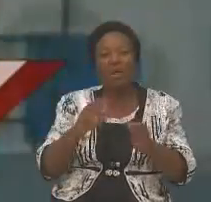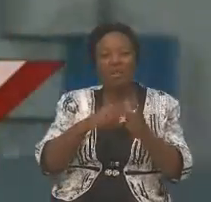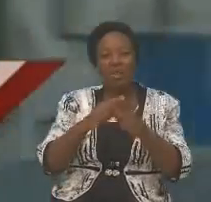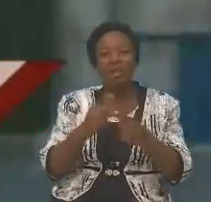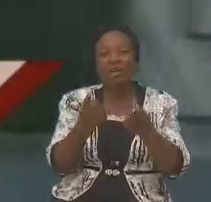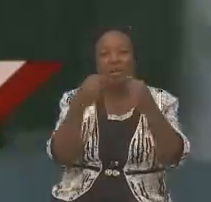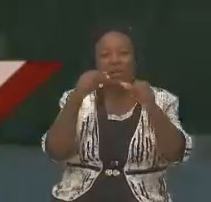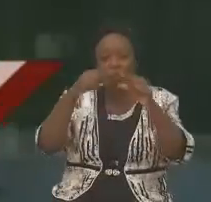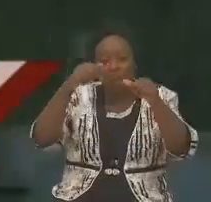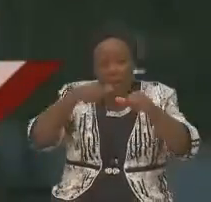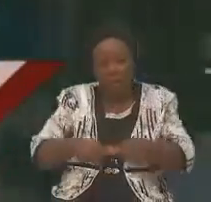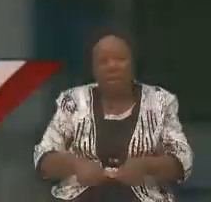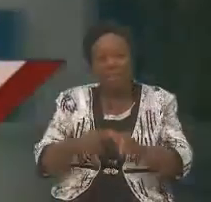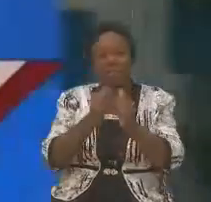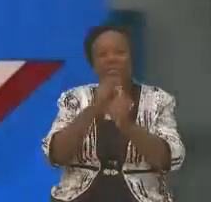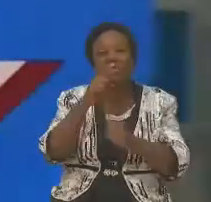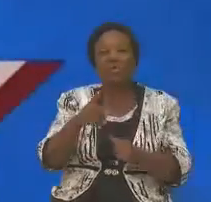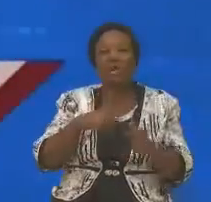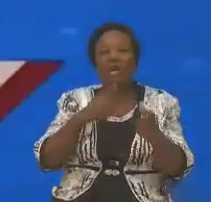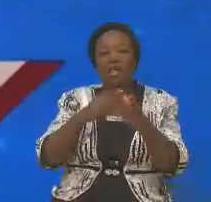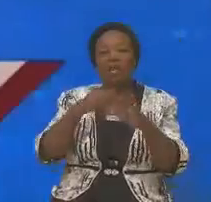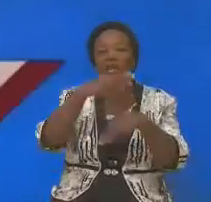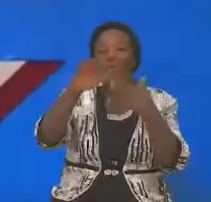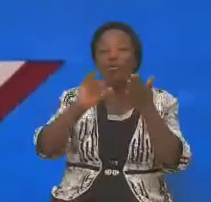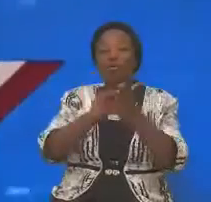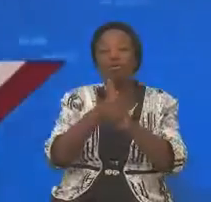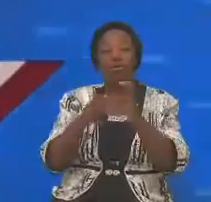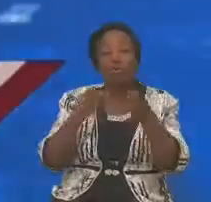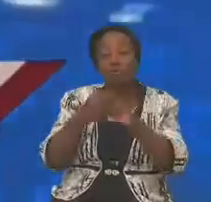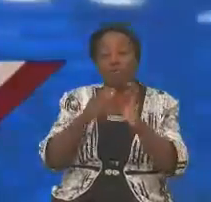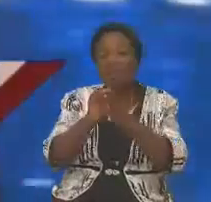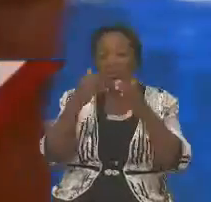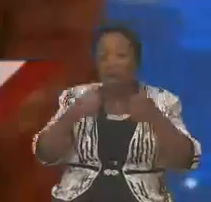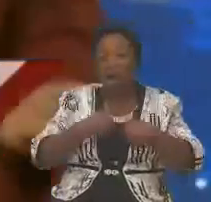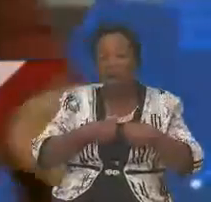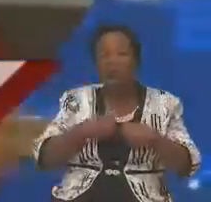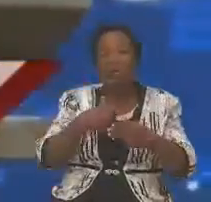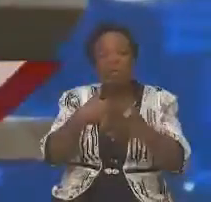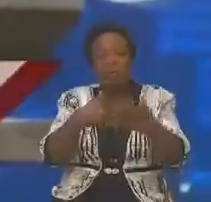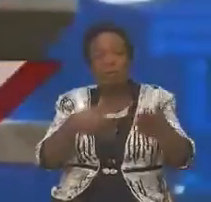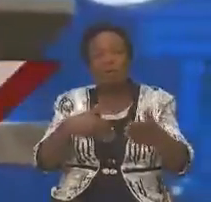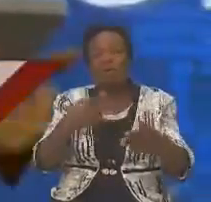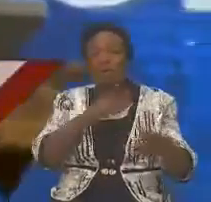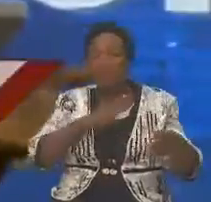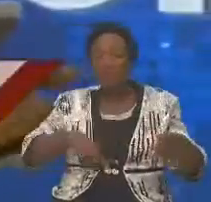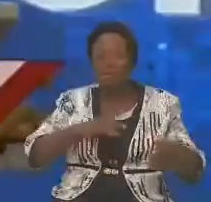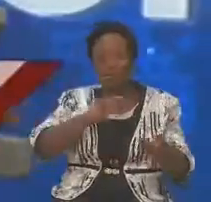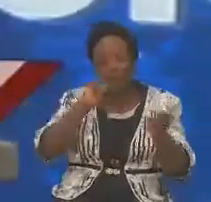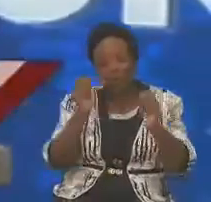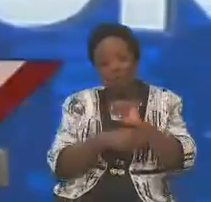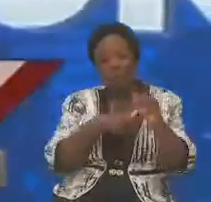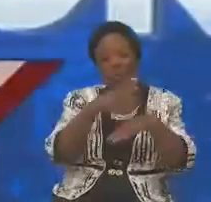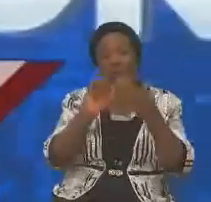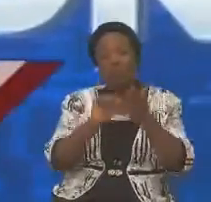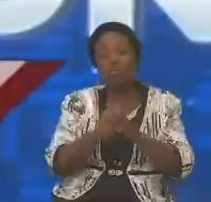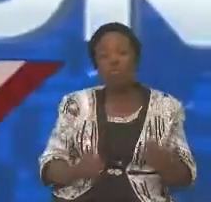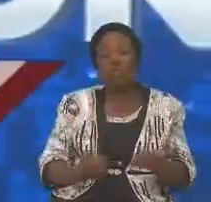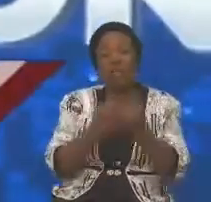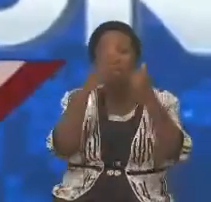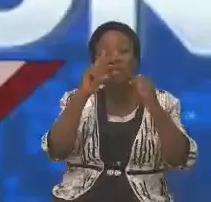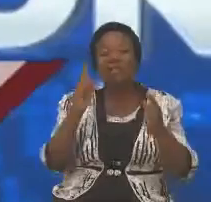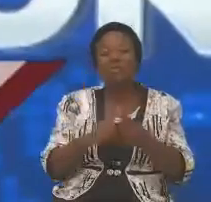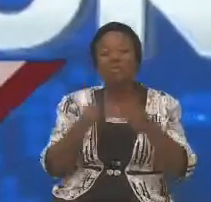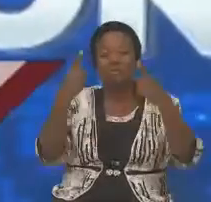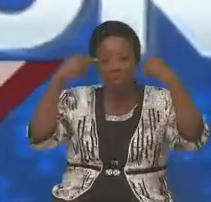promise, he comes to abide with you. And all the failures you had before, the Lord will turn your failures